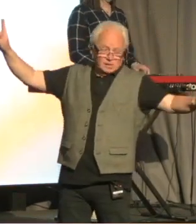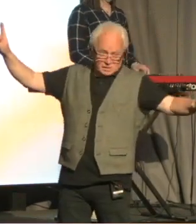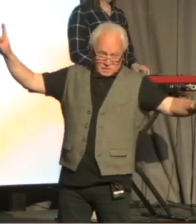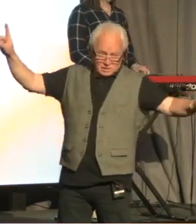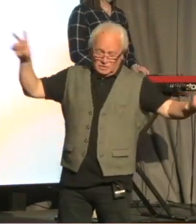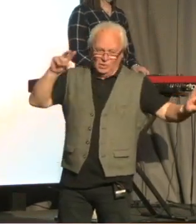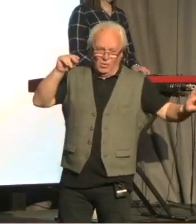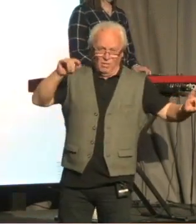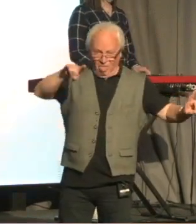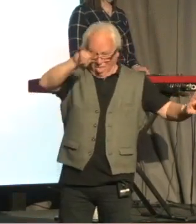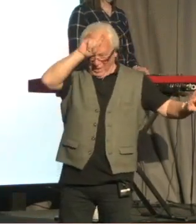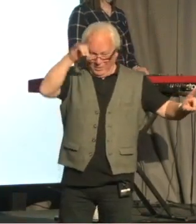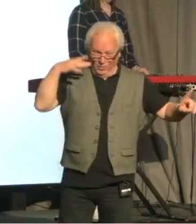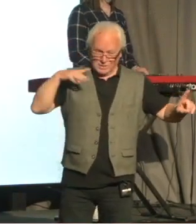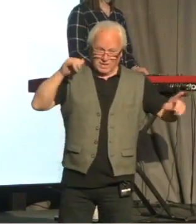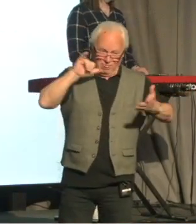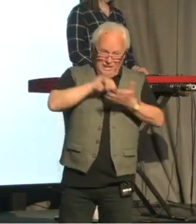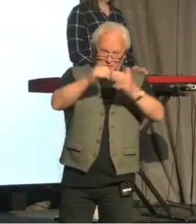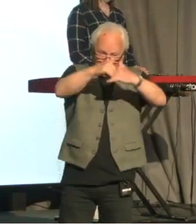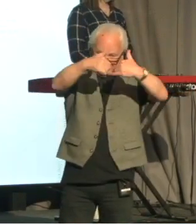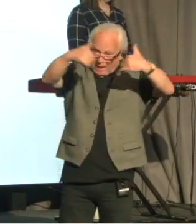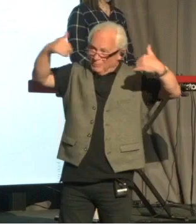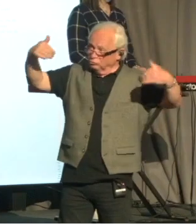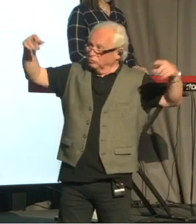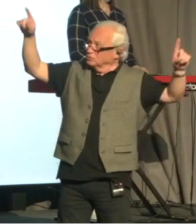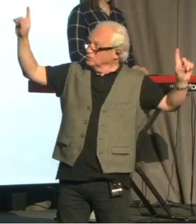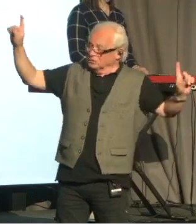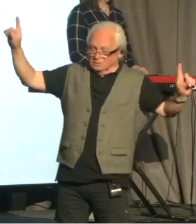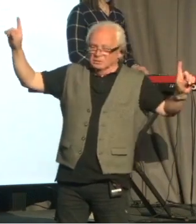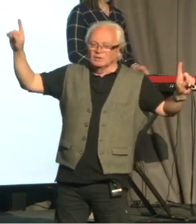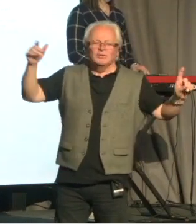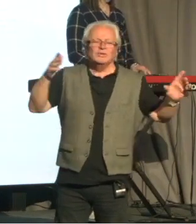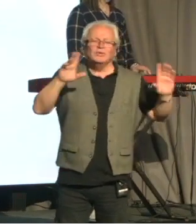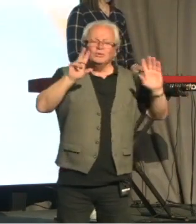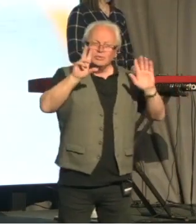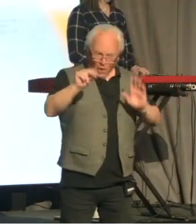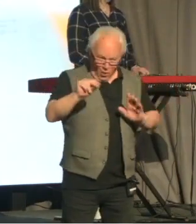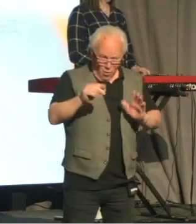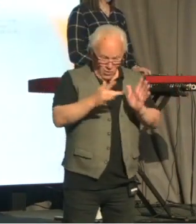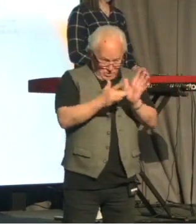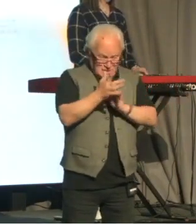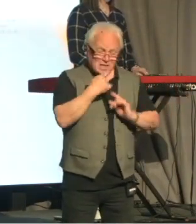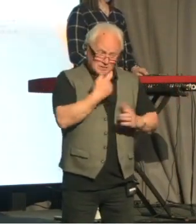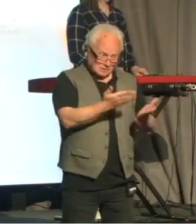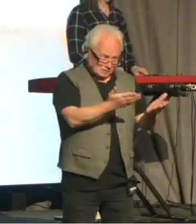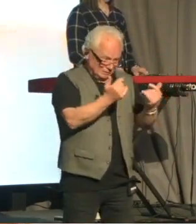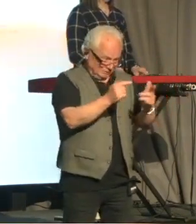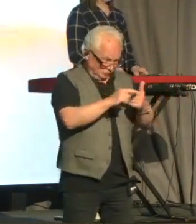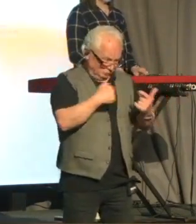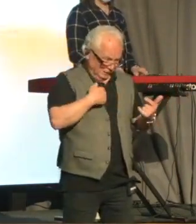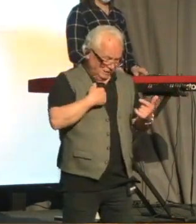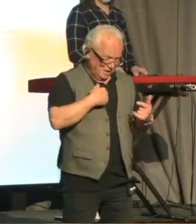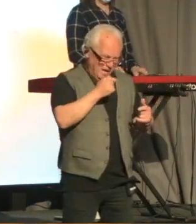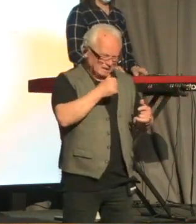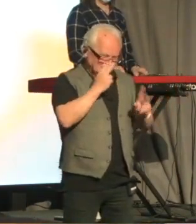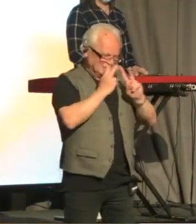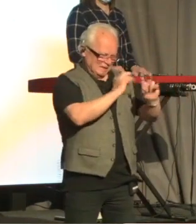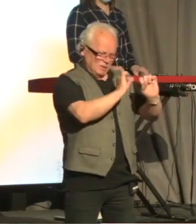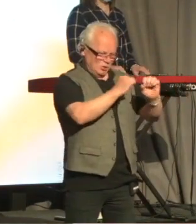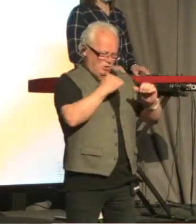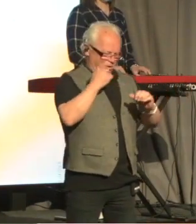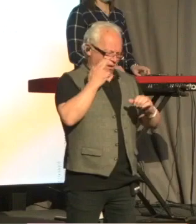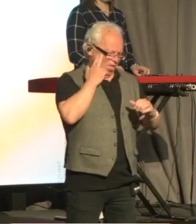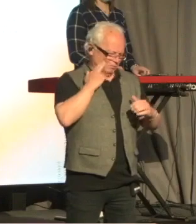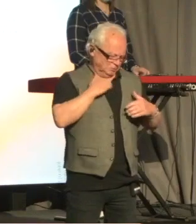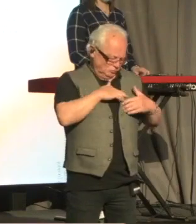today. Come to me with your emptiness. Come to me with your brokenness. Come to me with your